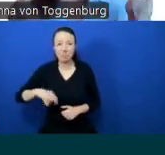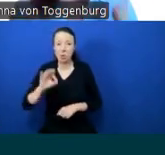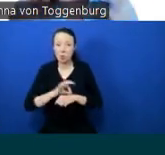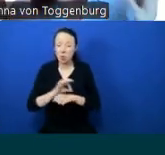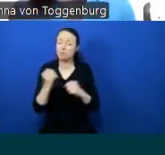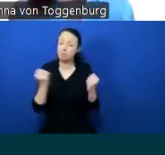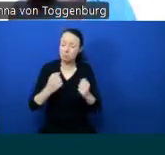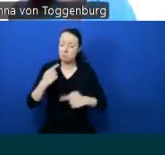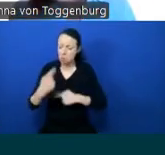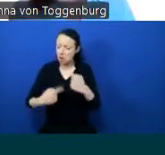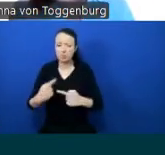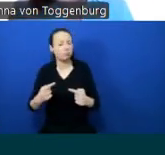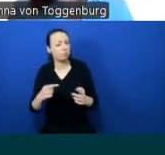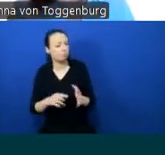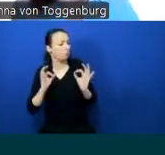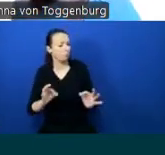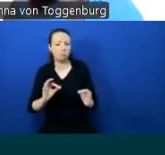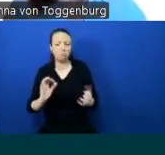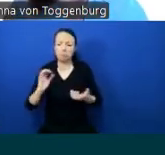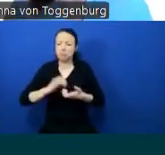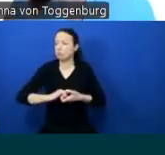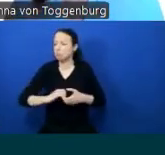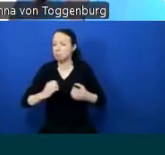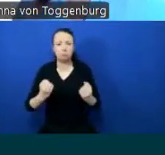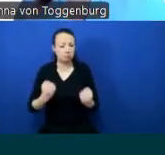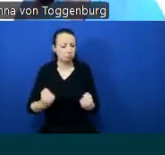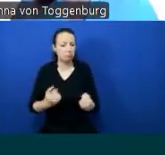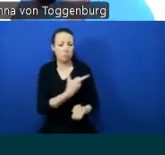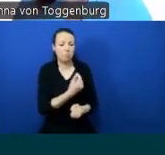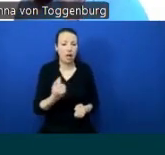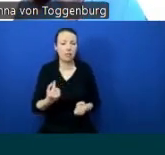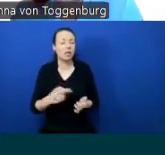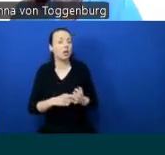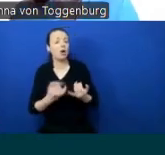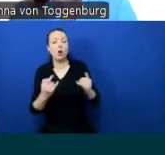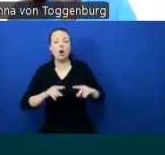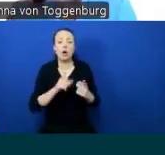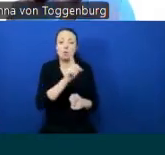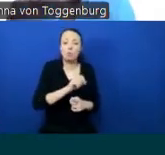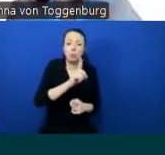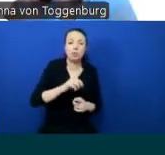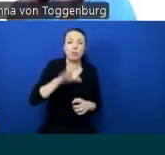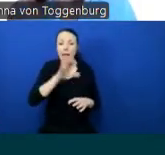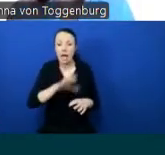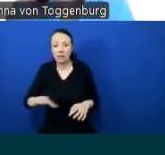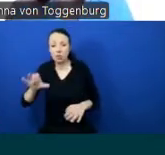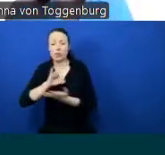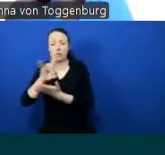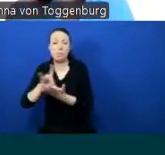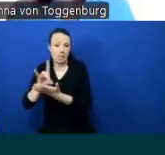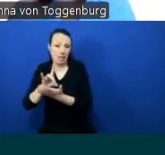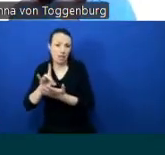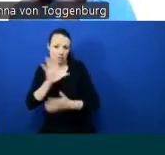very often municipalities, cantons, areas in Switzerland with the processes